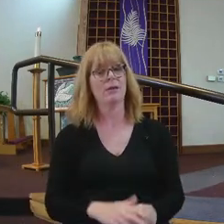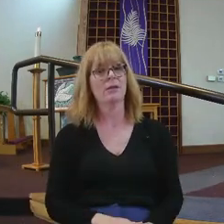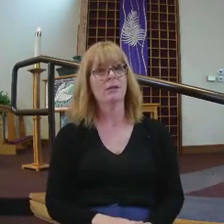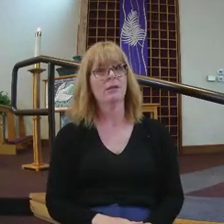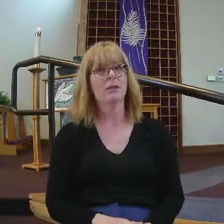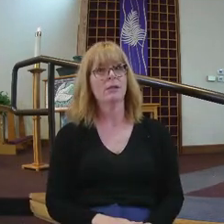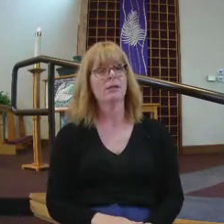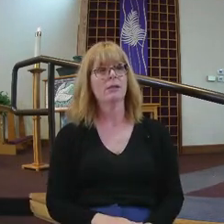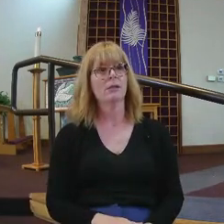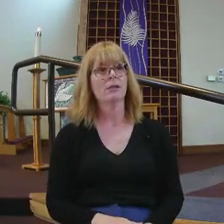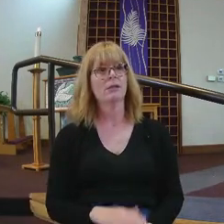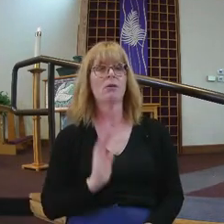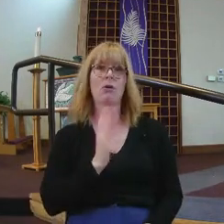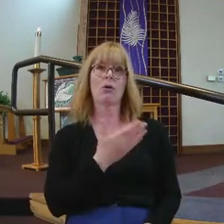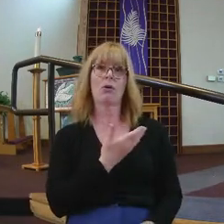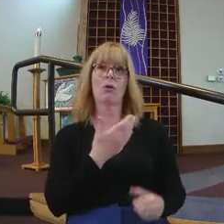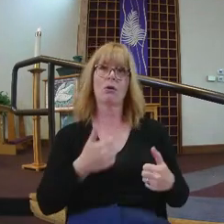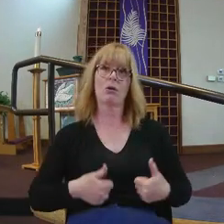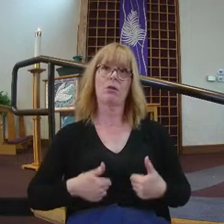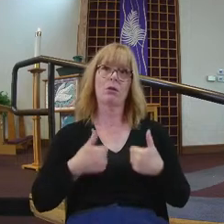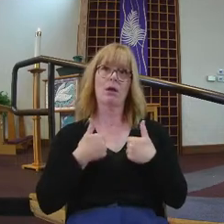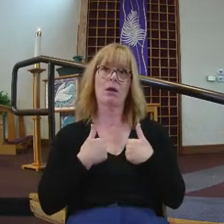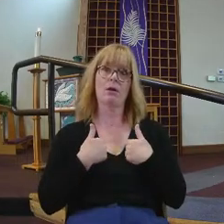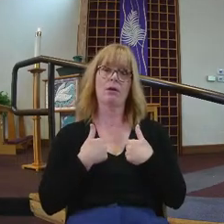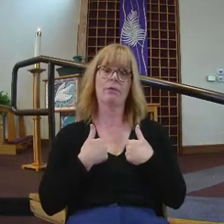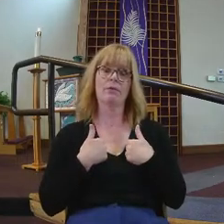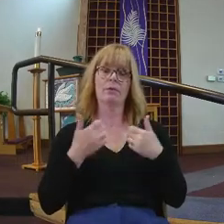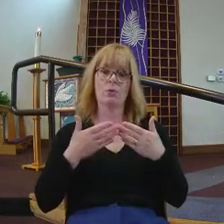When we opened our eyes,